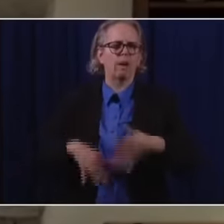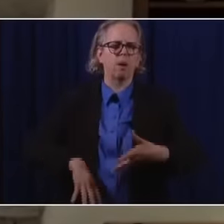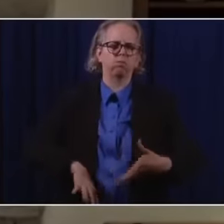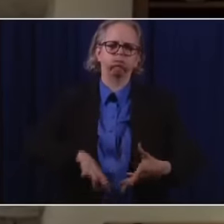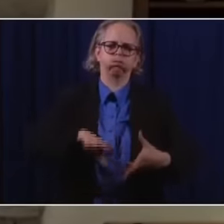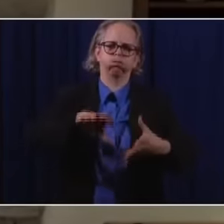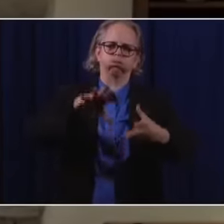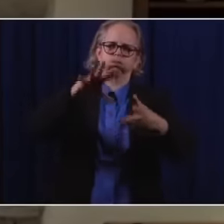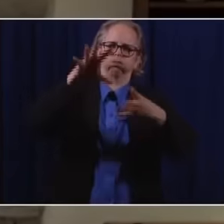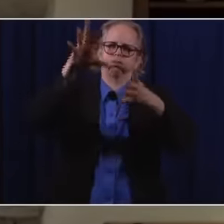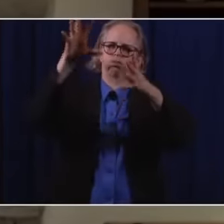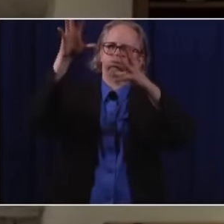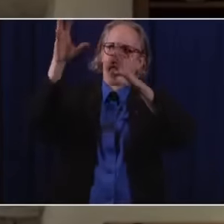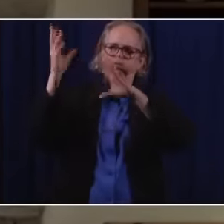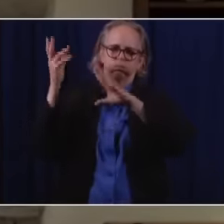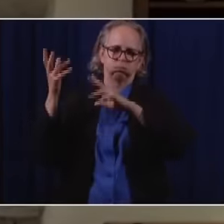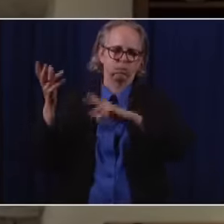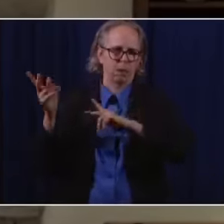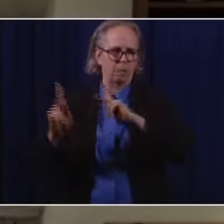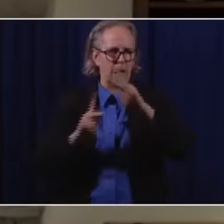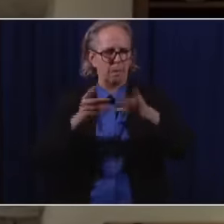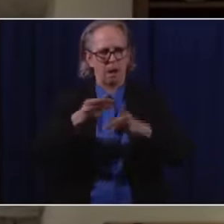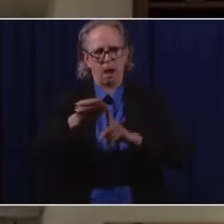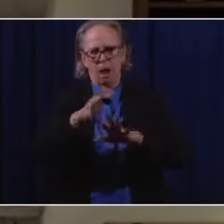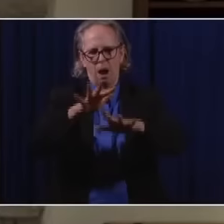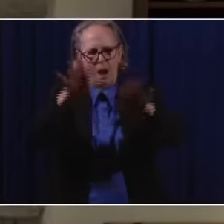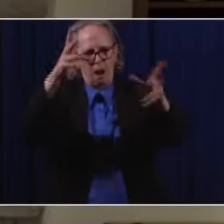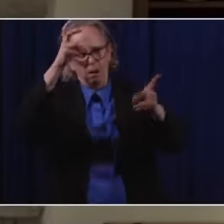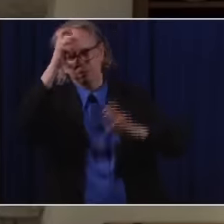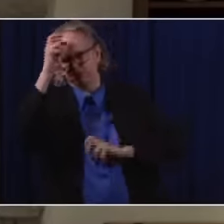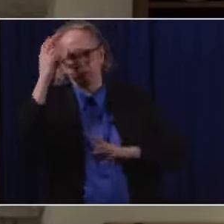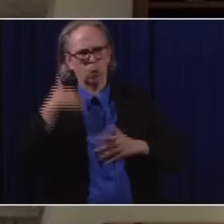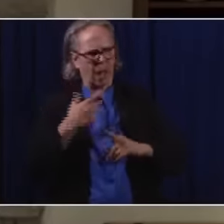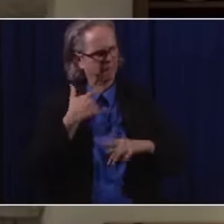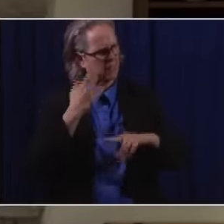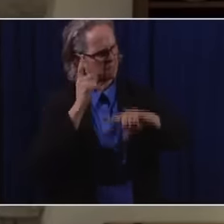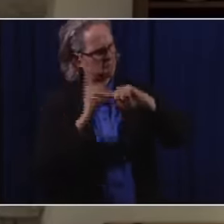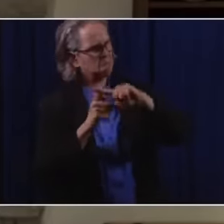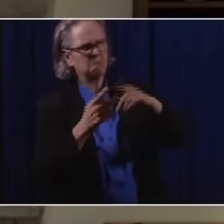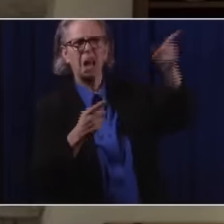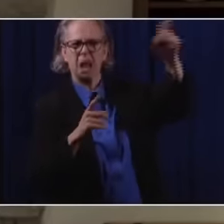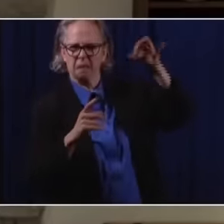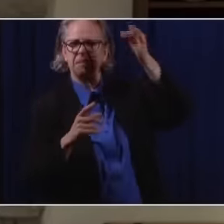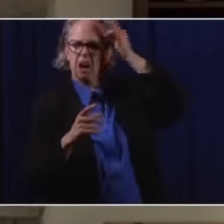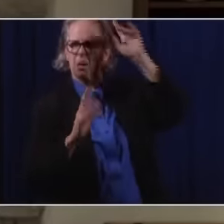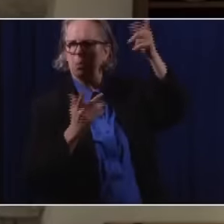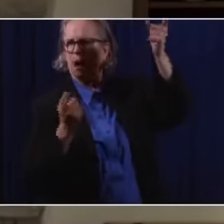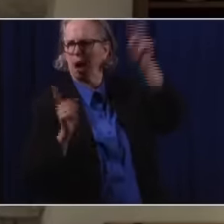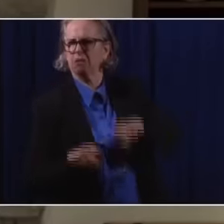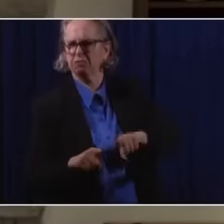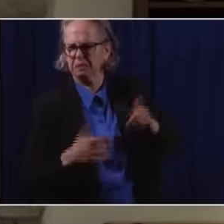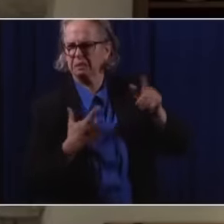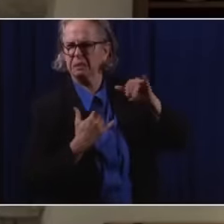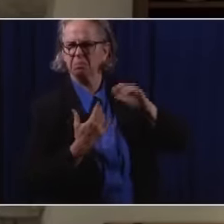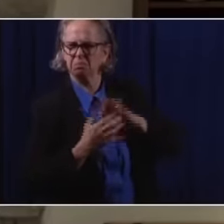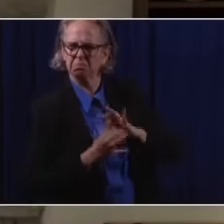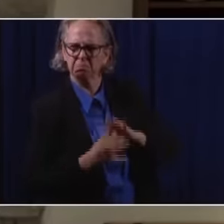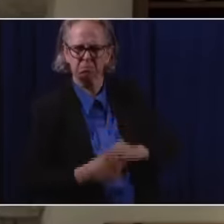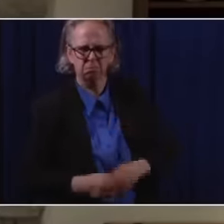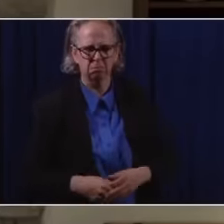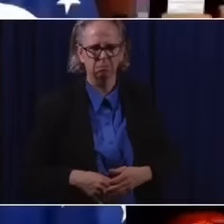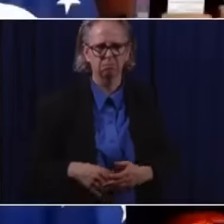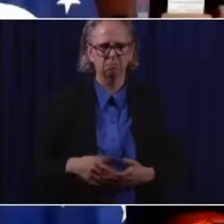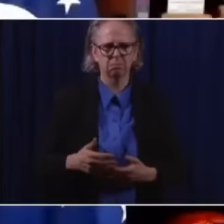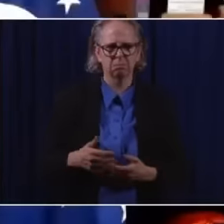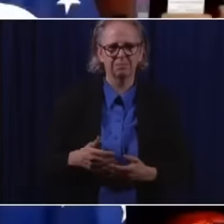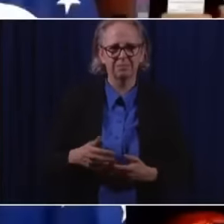something, get a bill. I think there's a deal there to be had. Governor, can I add a couple points there to that,